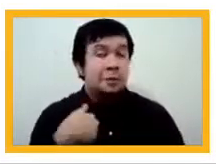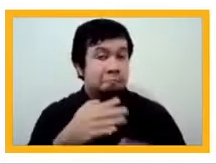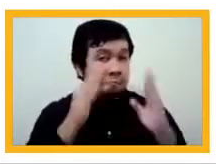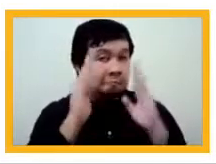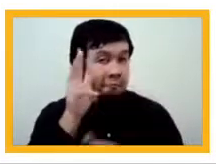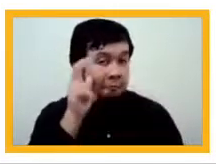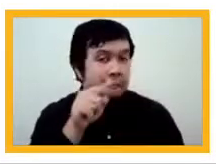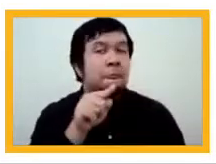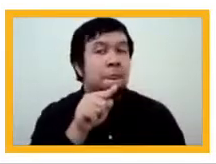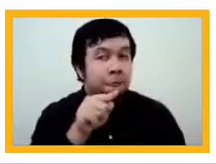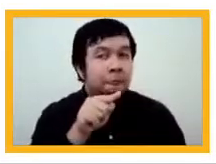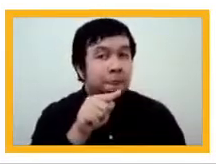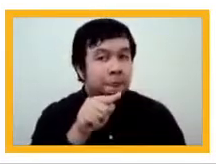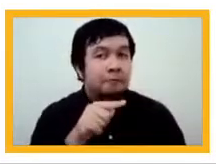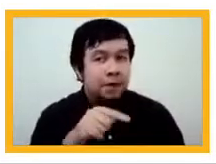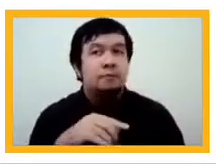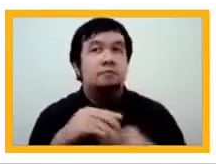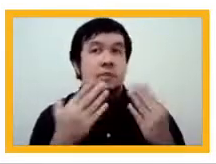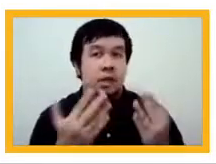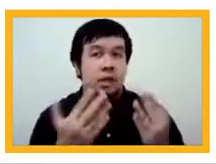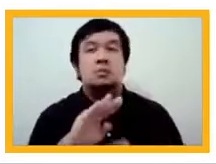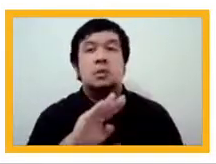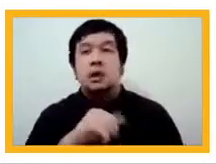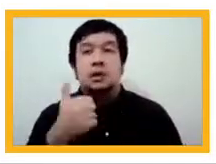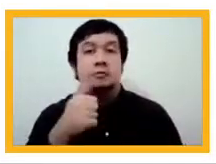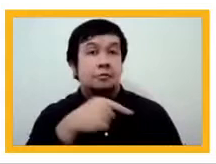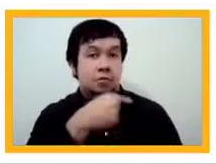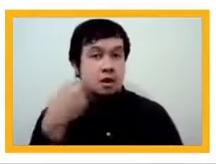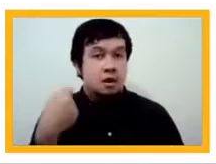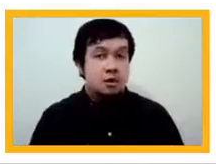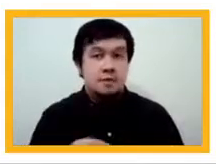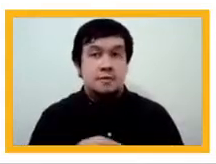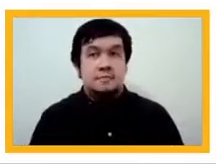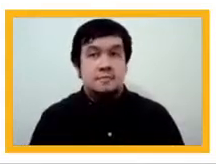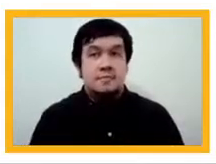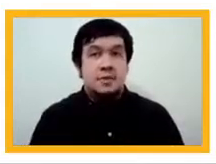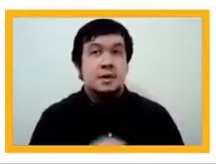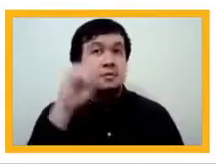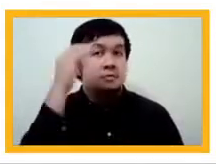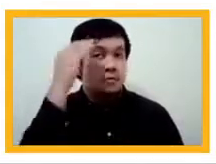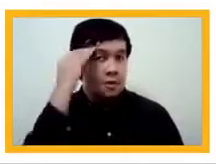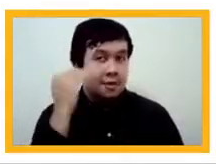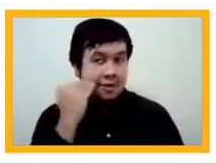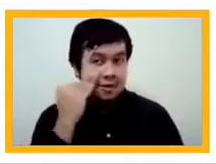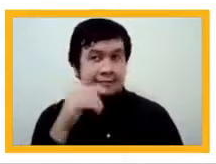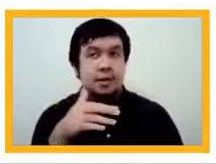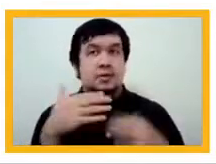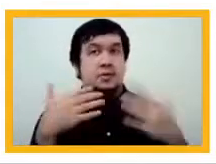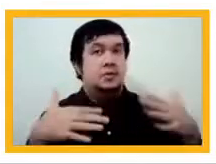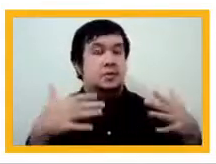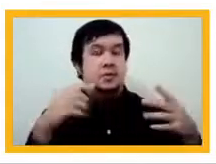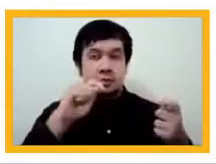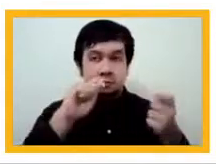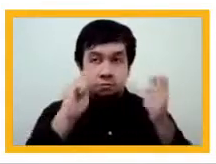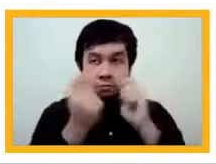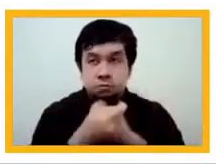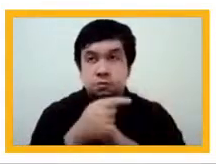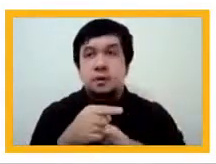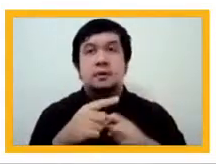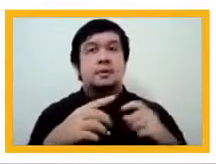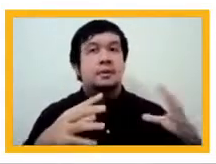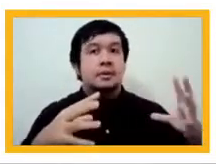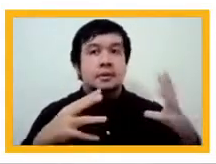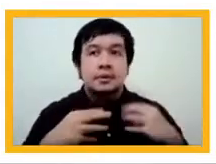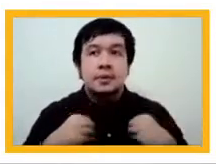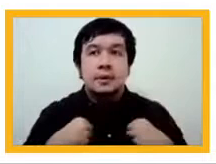and China and South Korea is changing to accommodate their higher education to